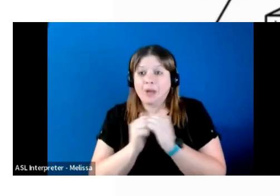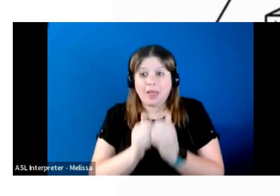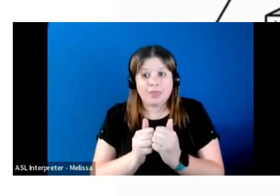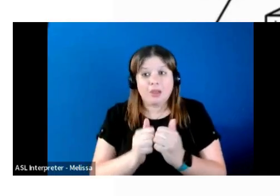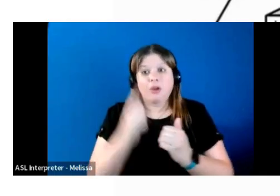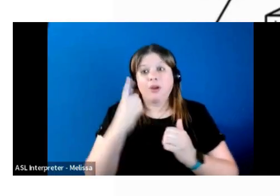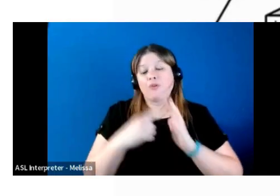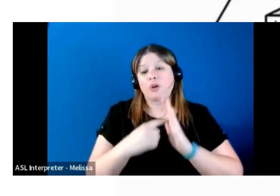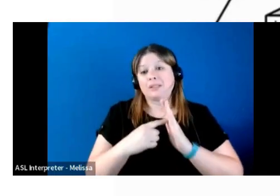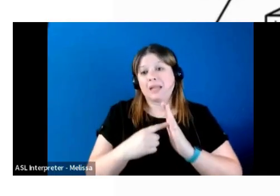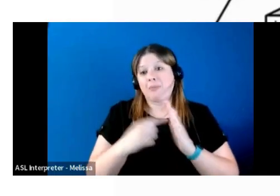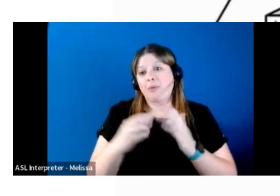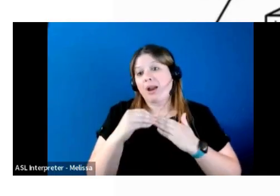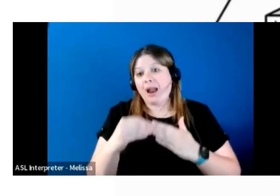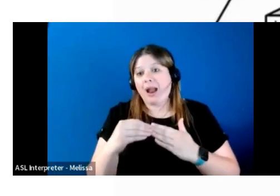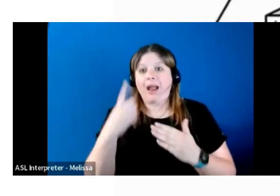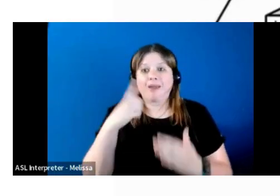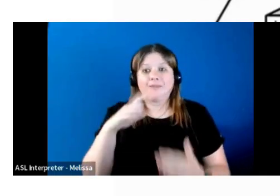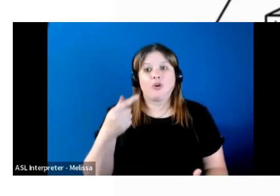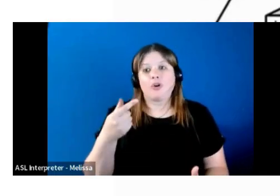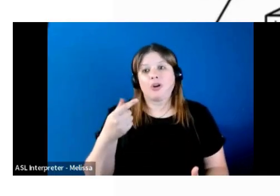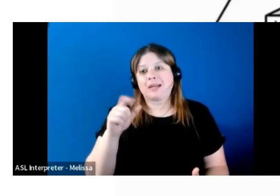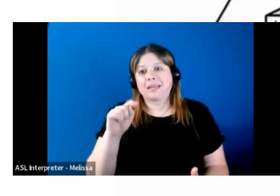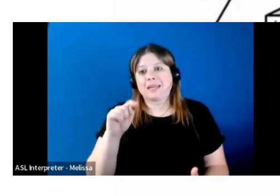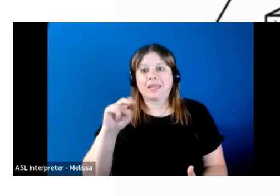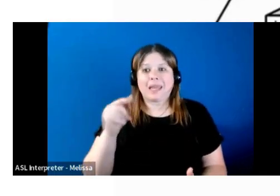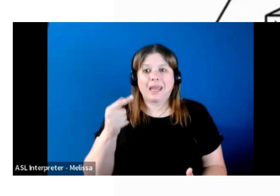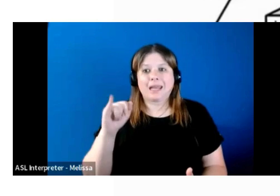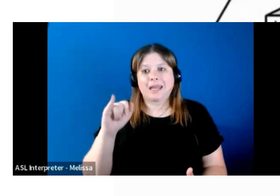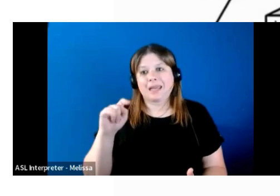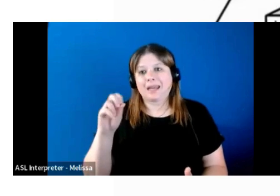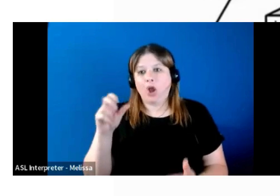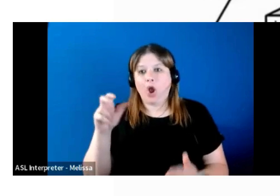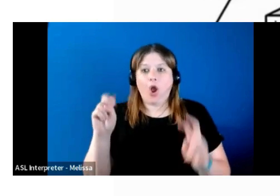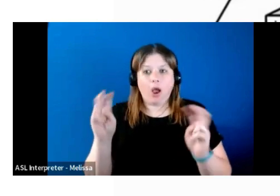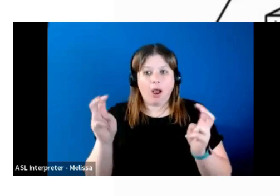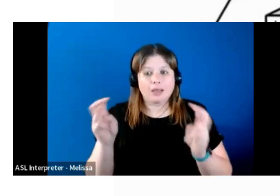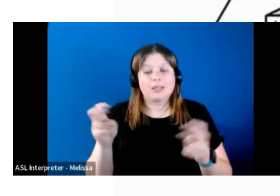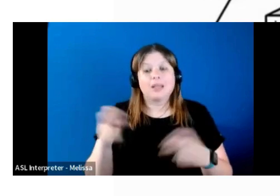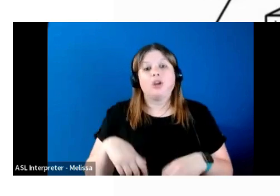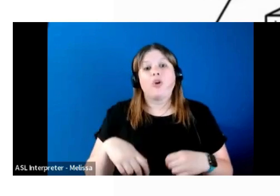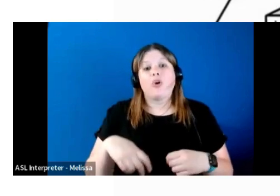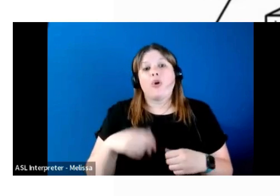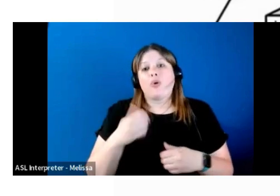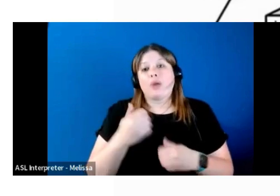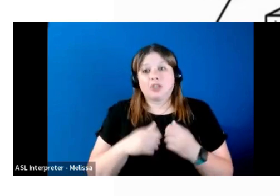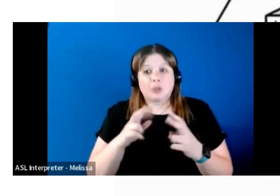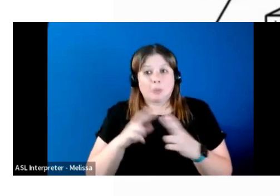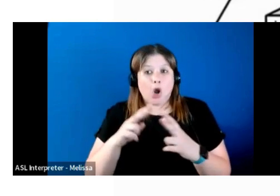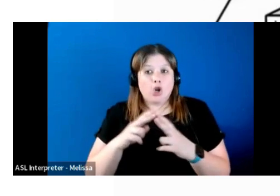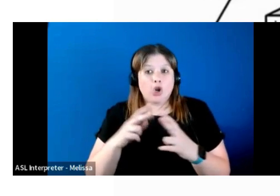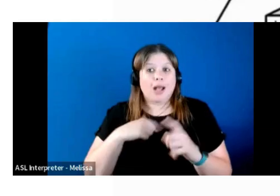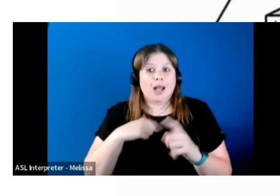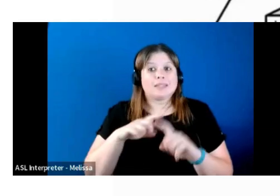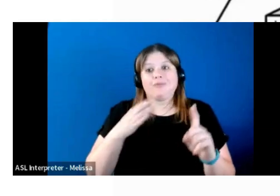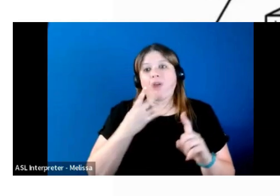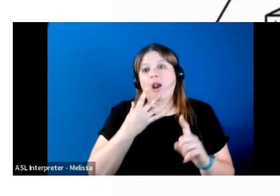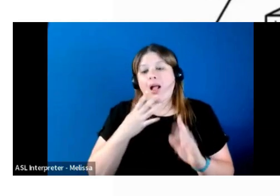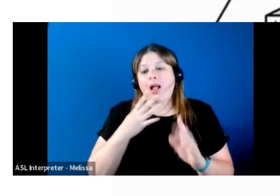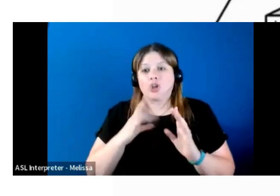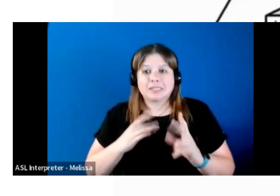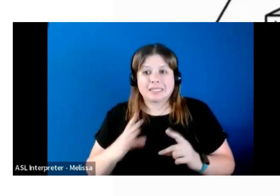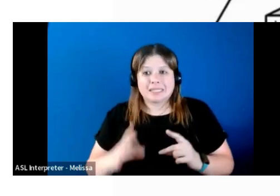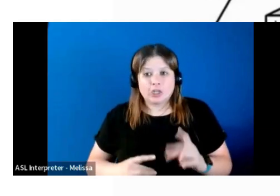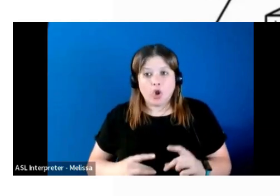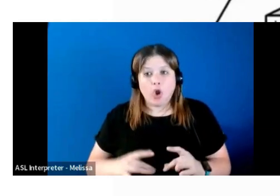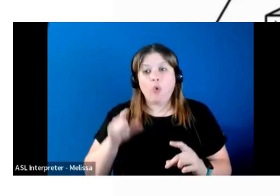On. Each partner perhaps has a different color sticky note. You mark the things that look